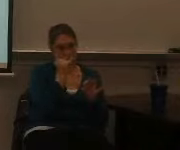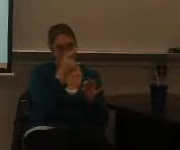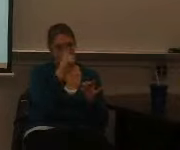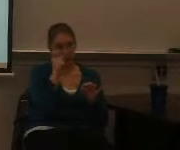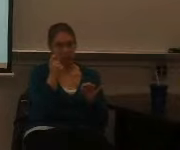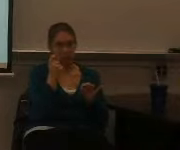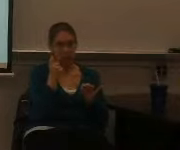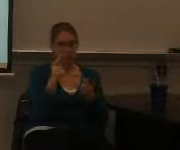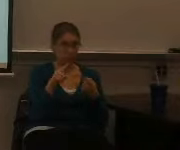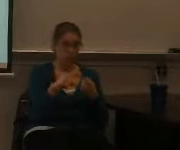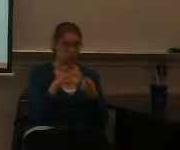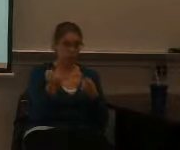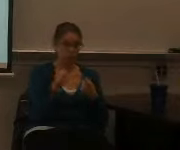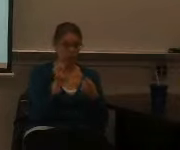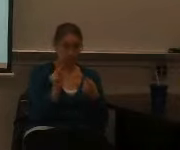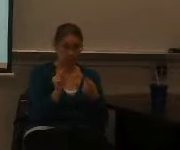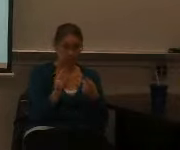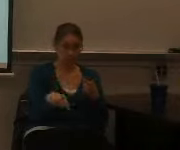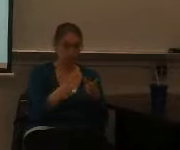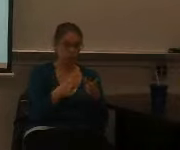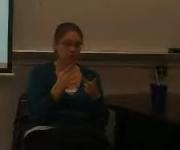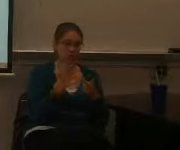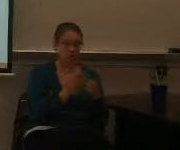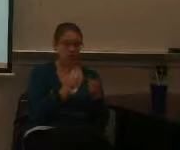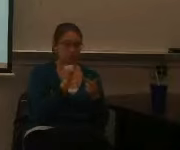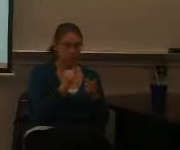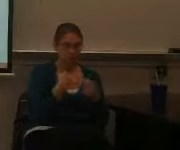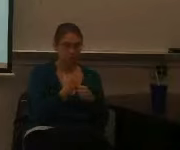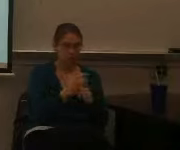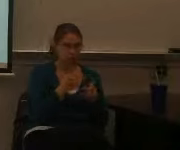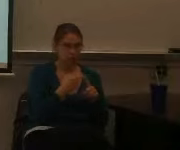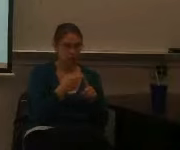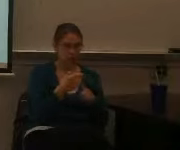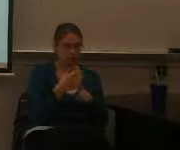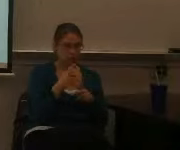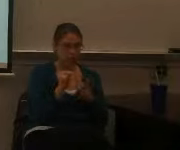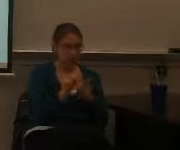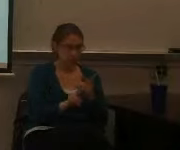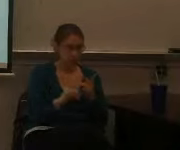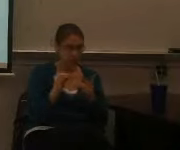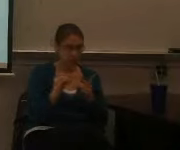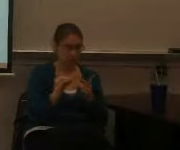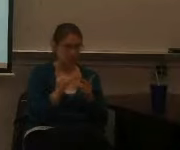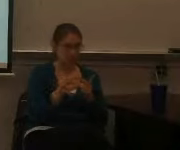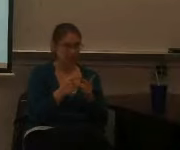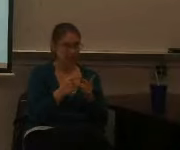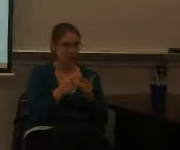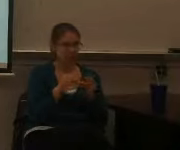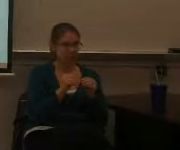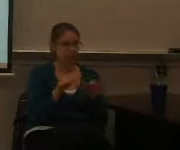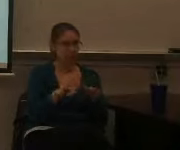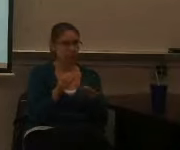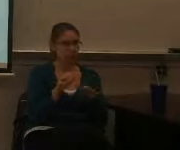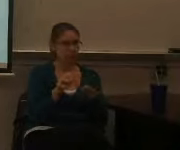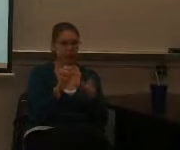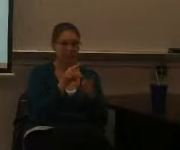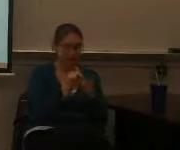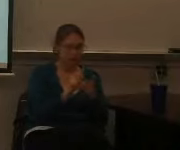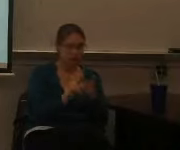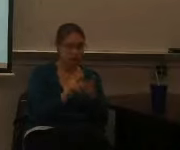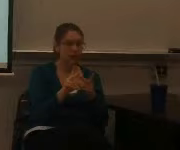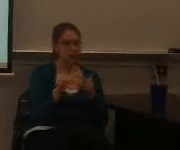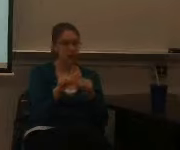because, one, it retains nitrogen, two, some of it doesn't make it all the way to N2. It goes off as N2O, nitrous